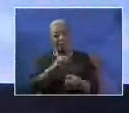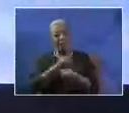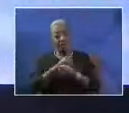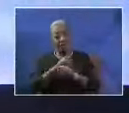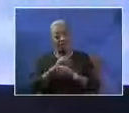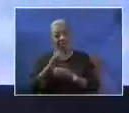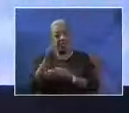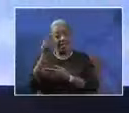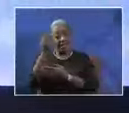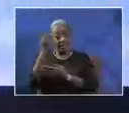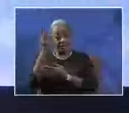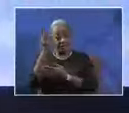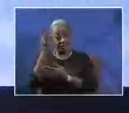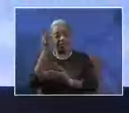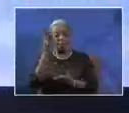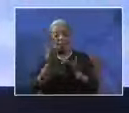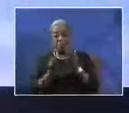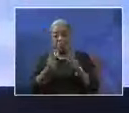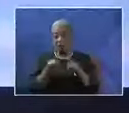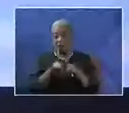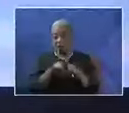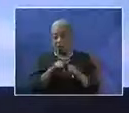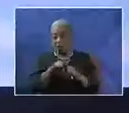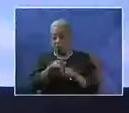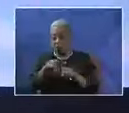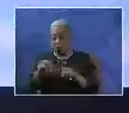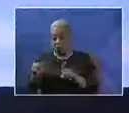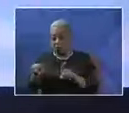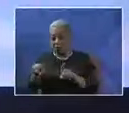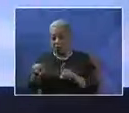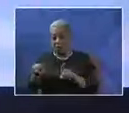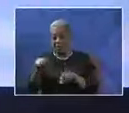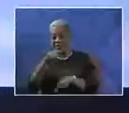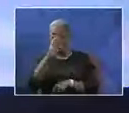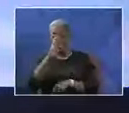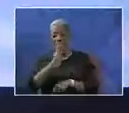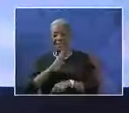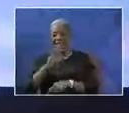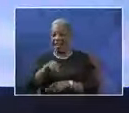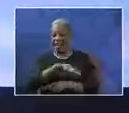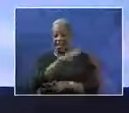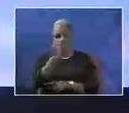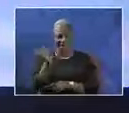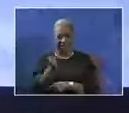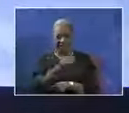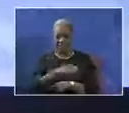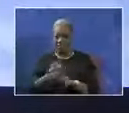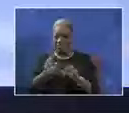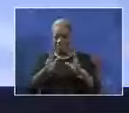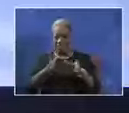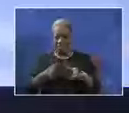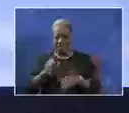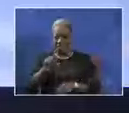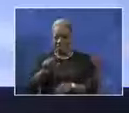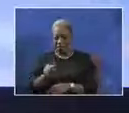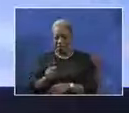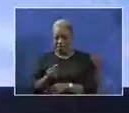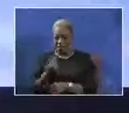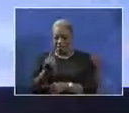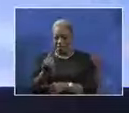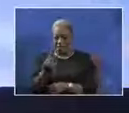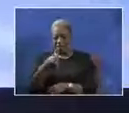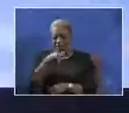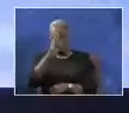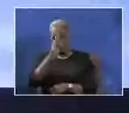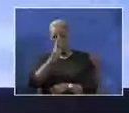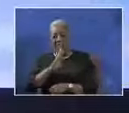have drifted from God, God has not drifted from you. God will never leave you alone. And God's magnetic pull is on your